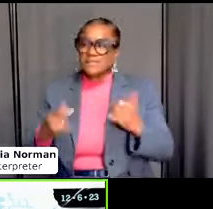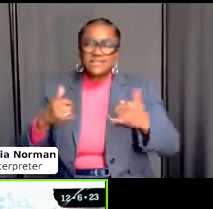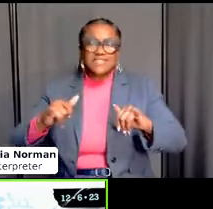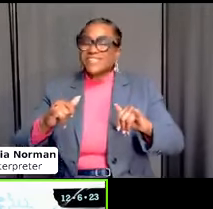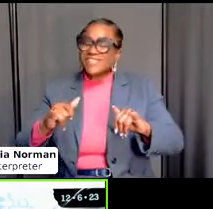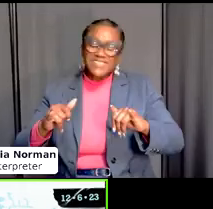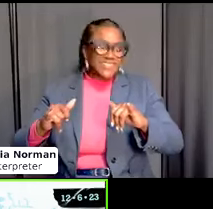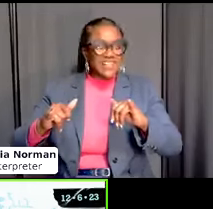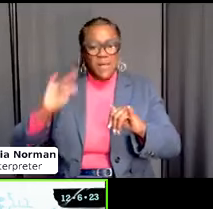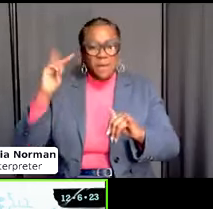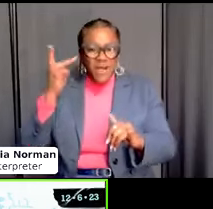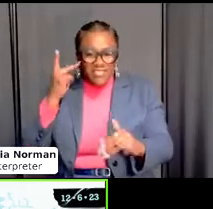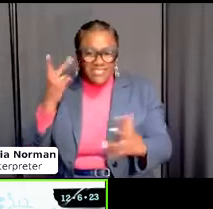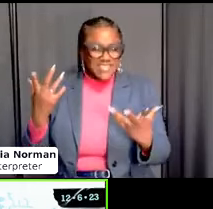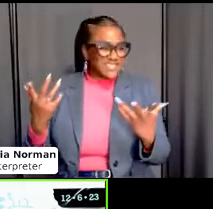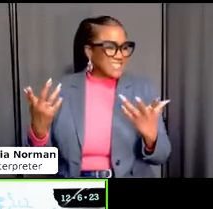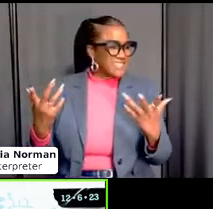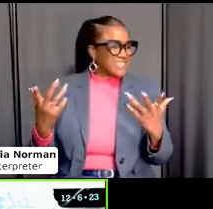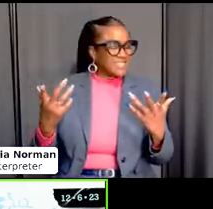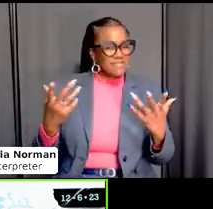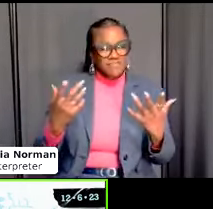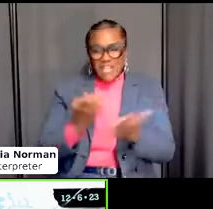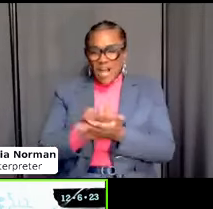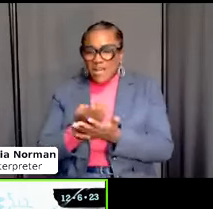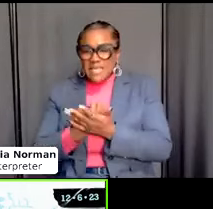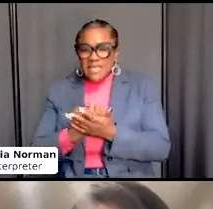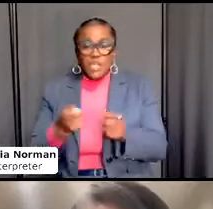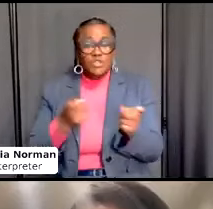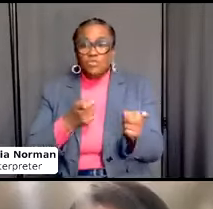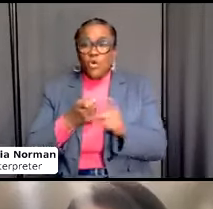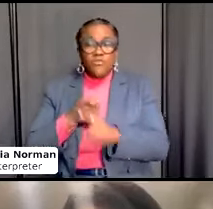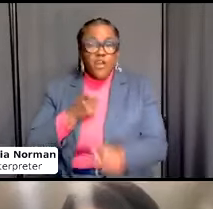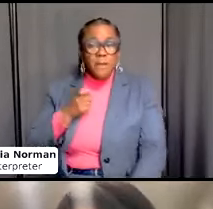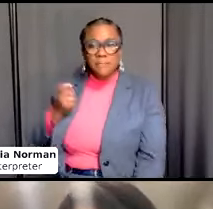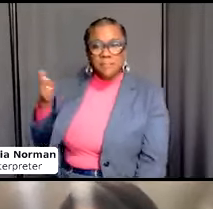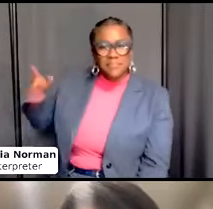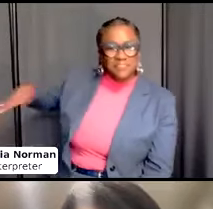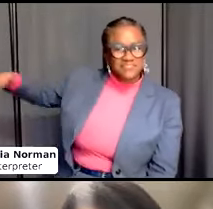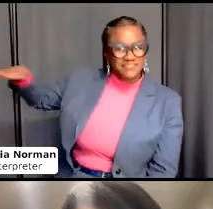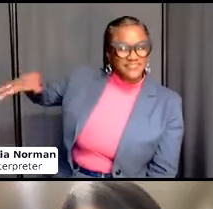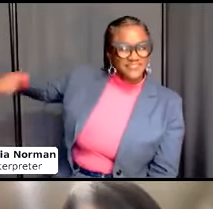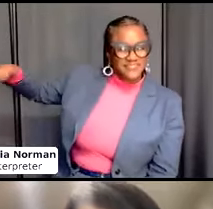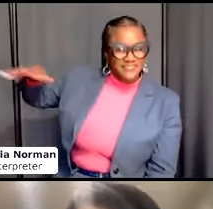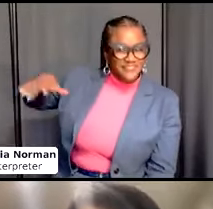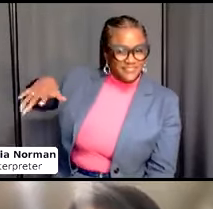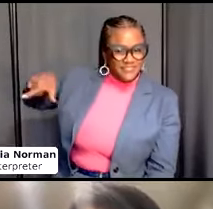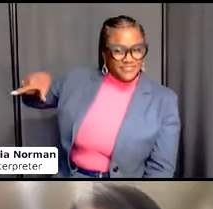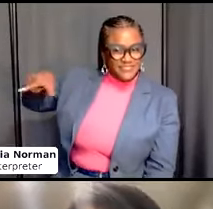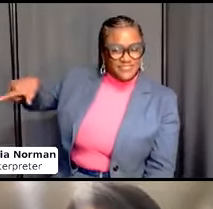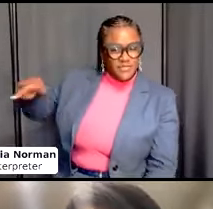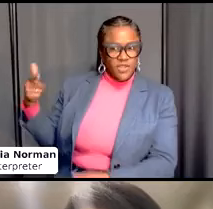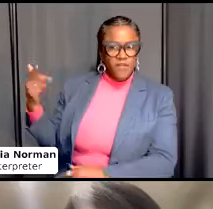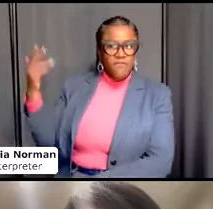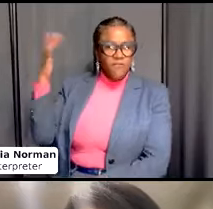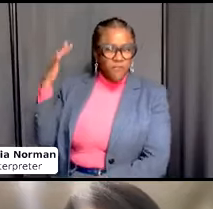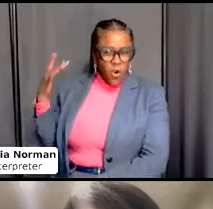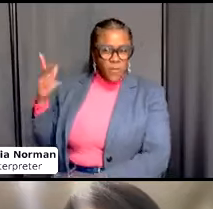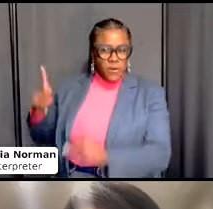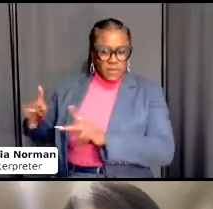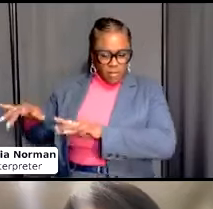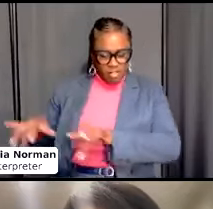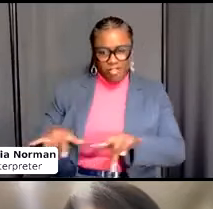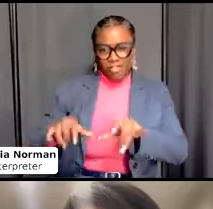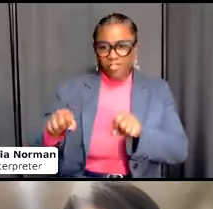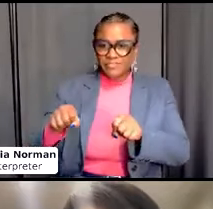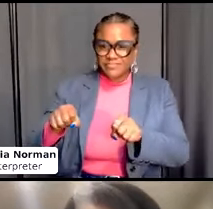your politics and your economy is controlled by the outside, the former colonizers, and this is what's happening